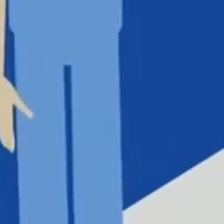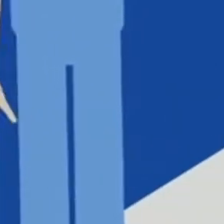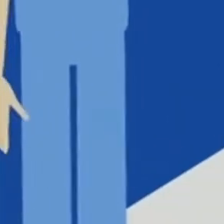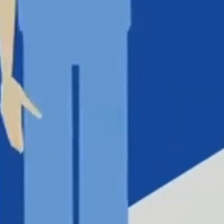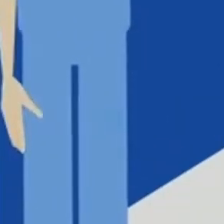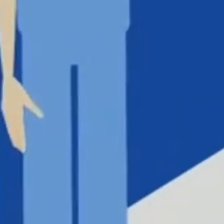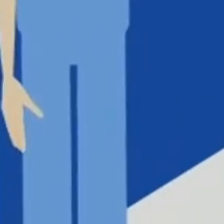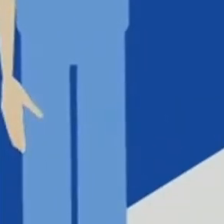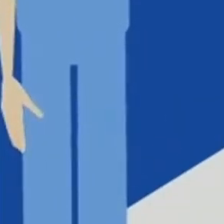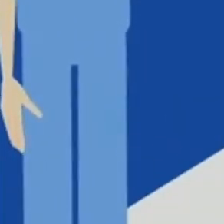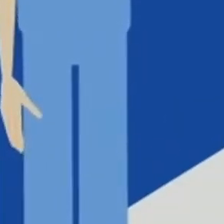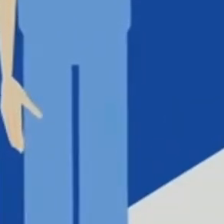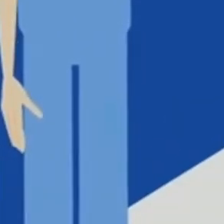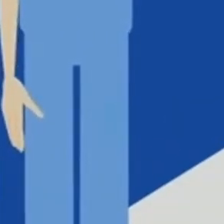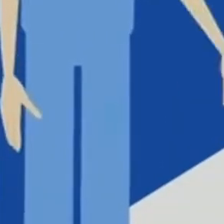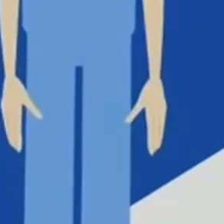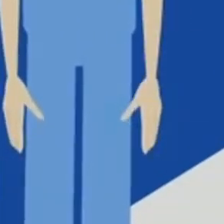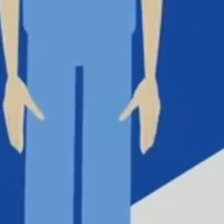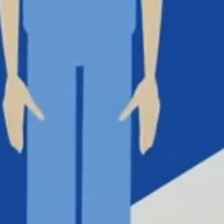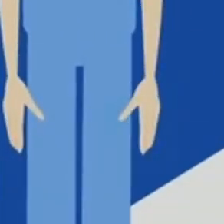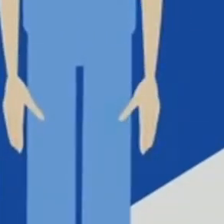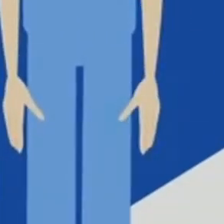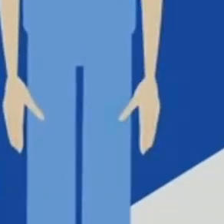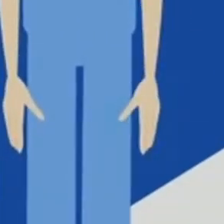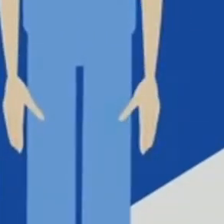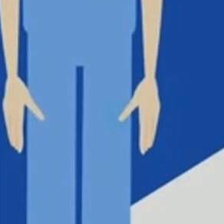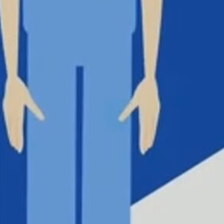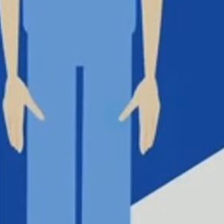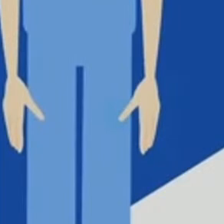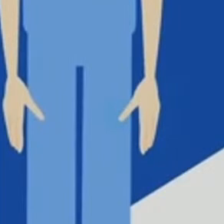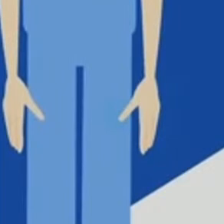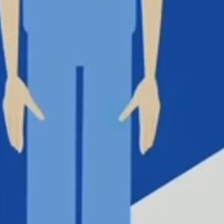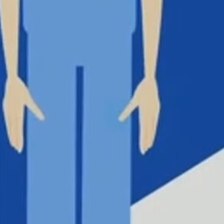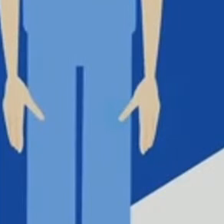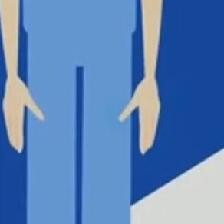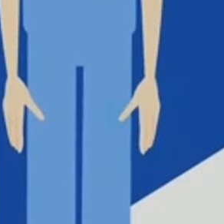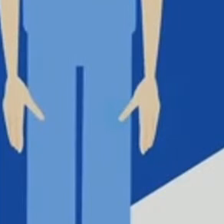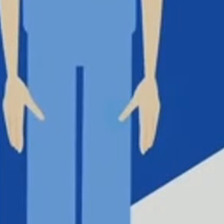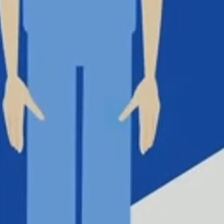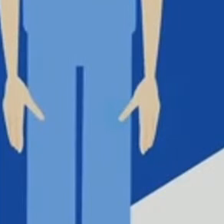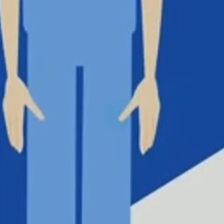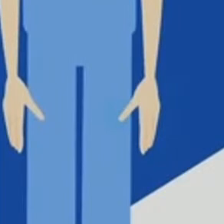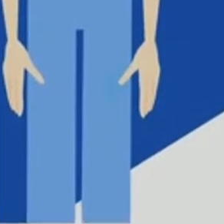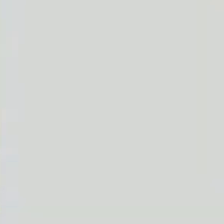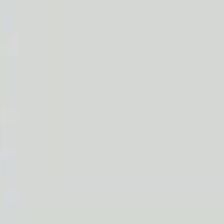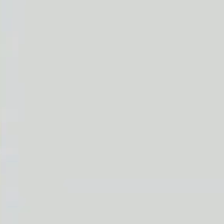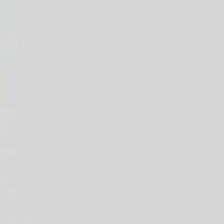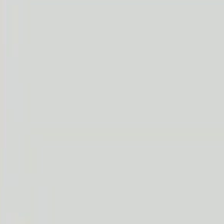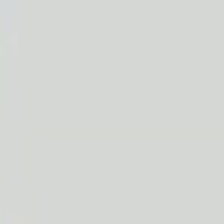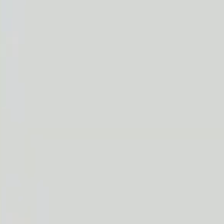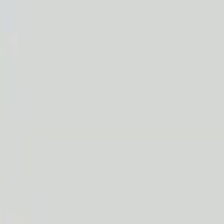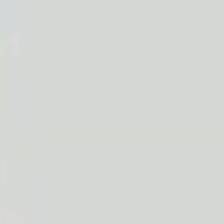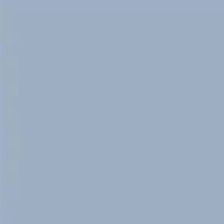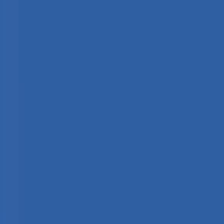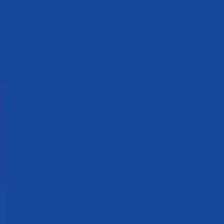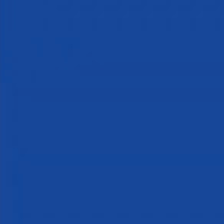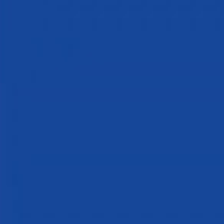Here are your COVID-19 isolation tips: protecting others while in quarantine or self-isolation. While